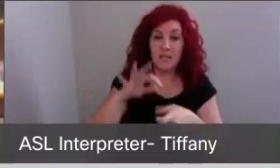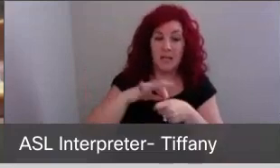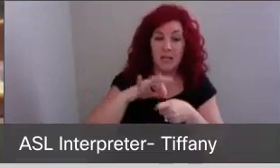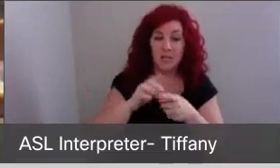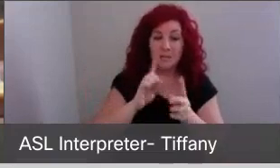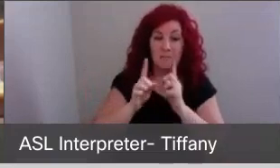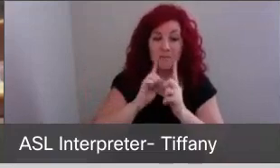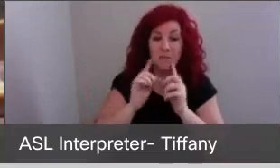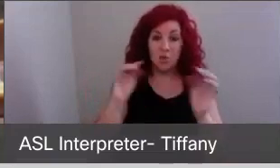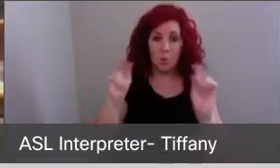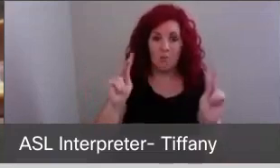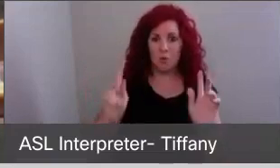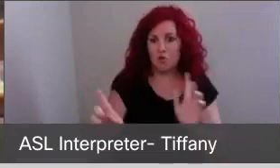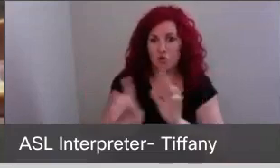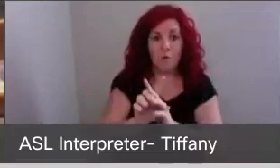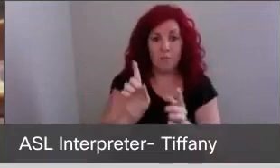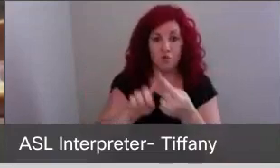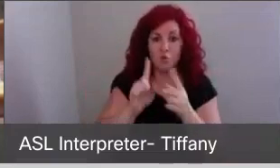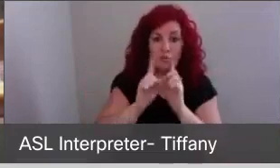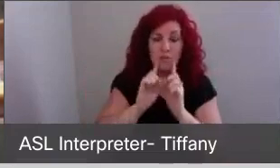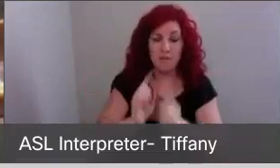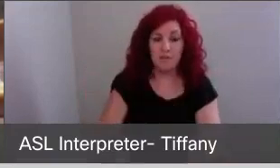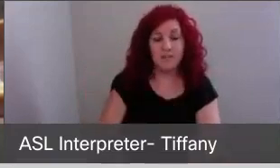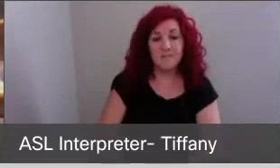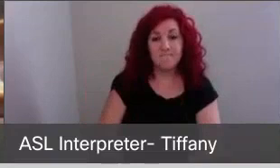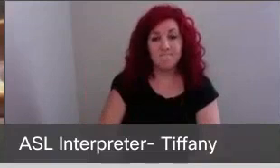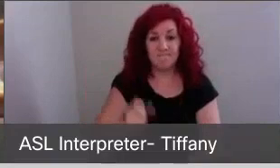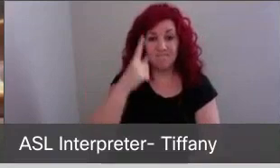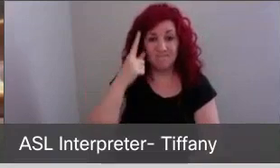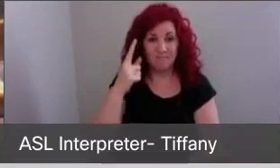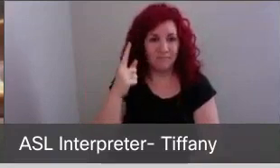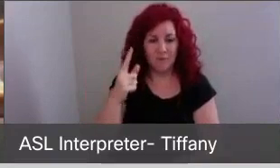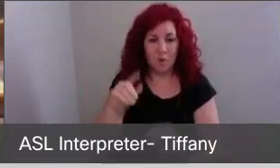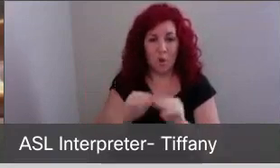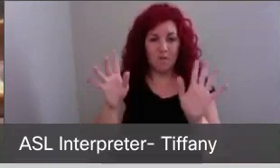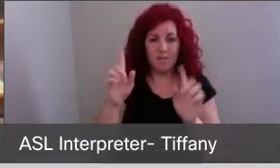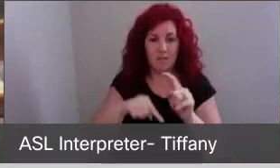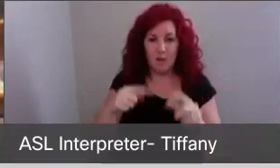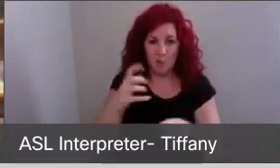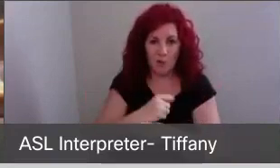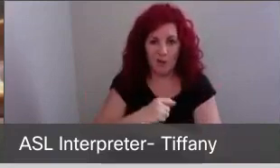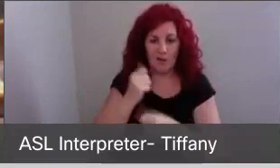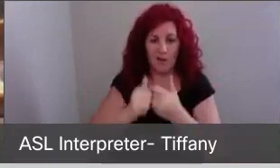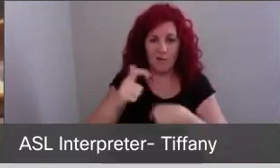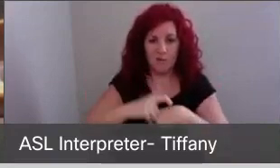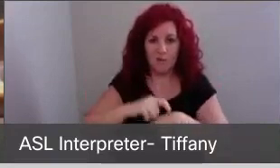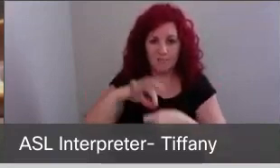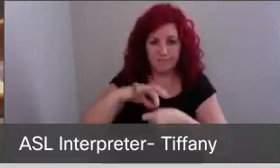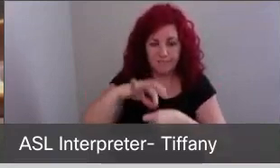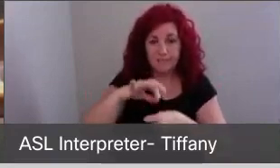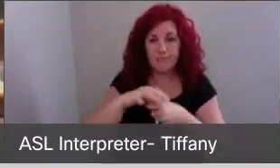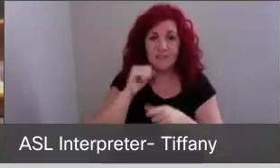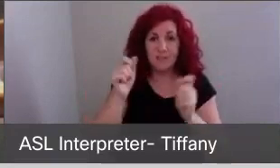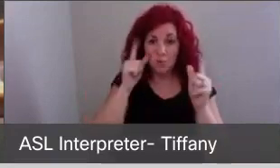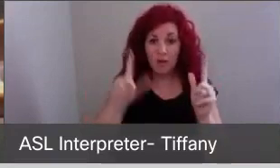even bothering to show up to the debate. As the impossibility of winning becomes more apparent with each election, it's not surprising